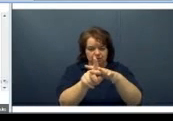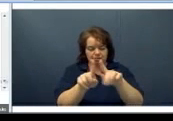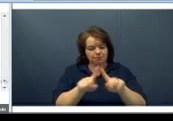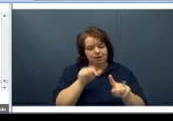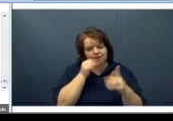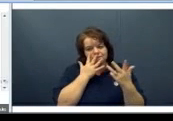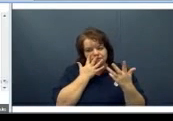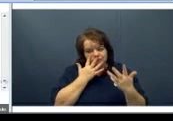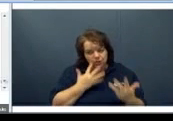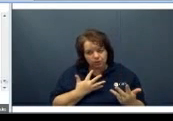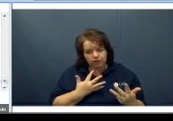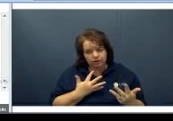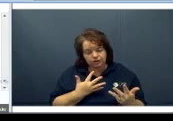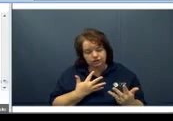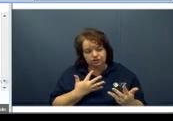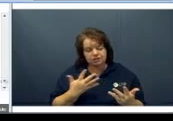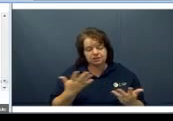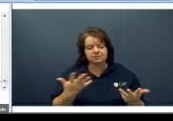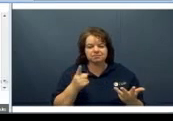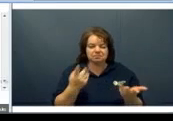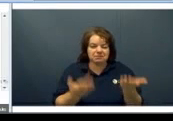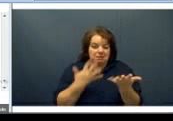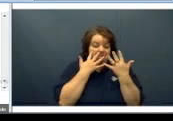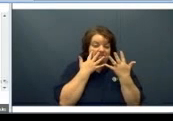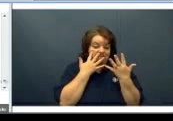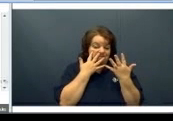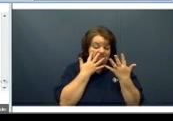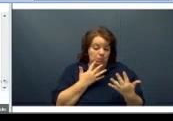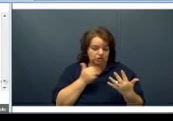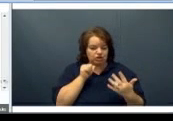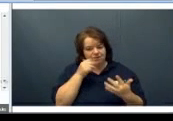some of the bigger problems you have. Fortunately,